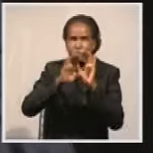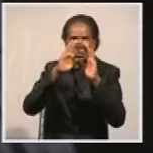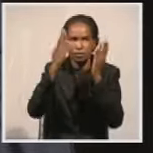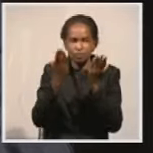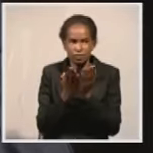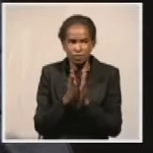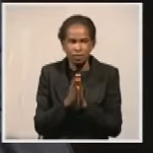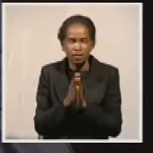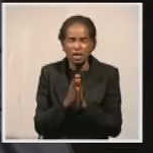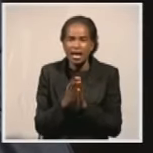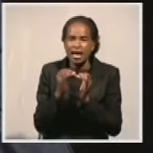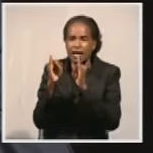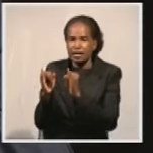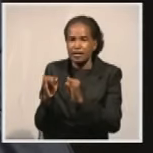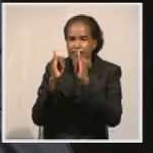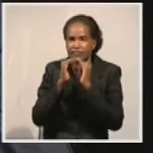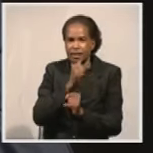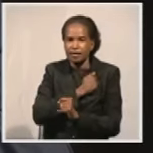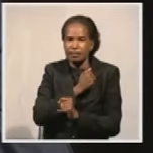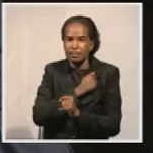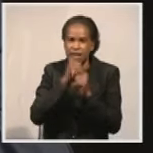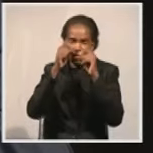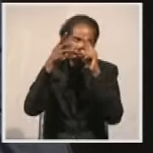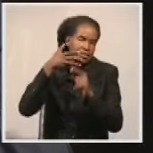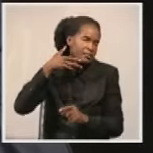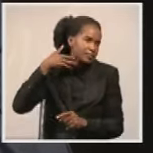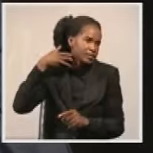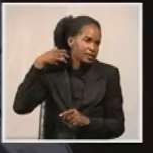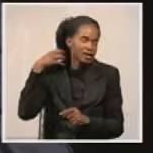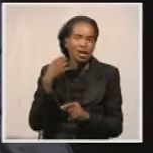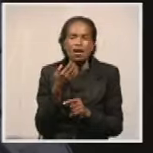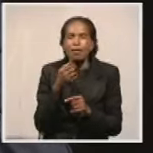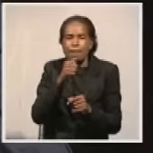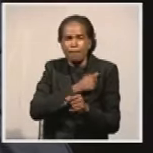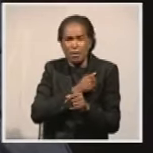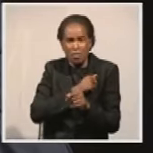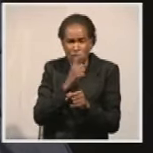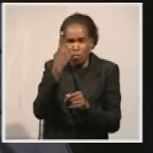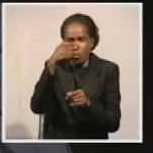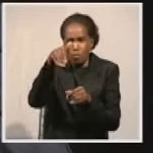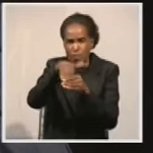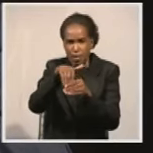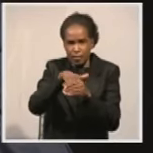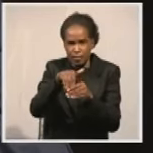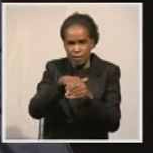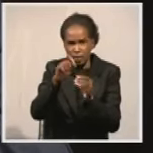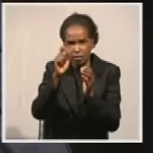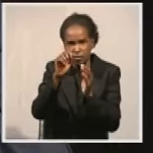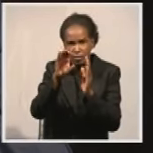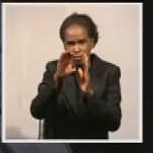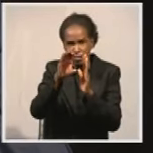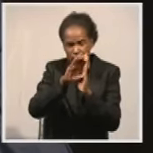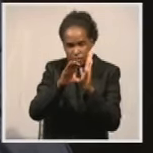who better to tell us about that constitution than one of the members that were present as part of that 72 that